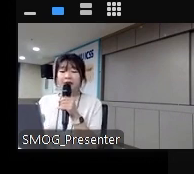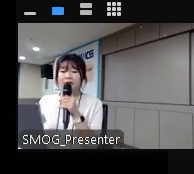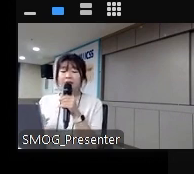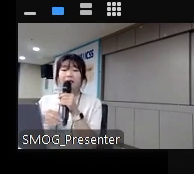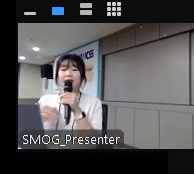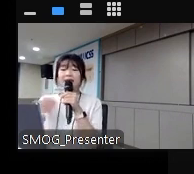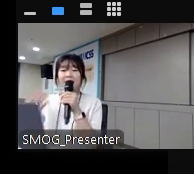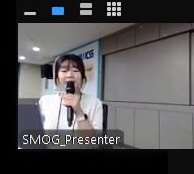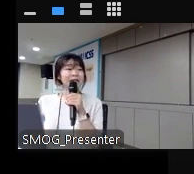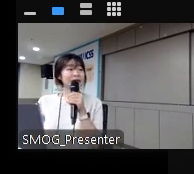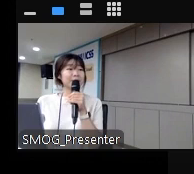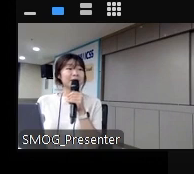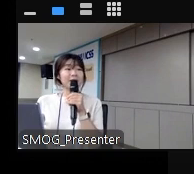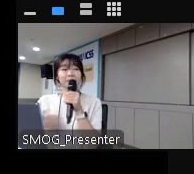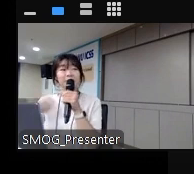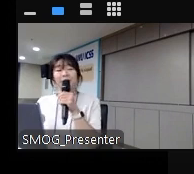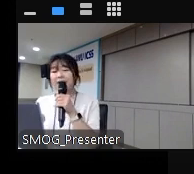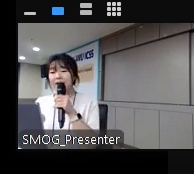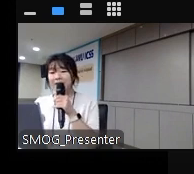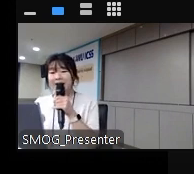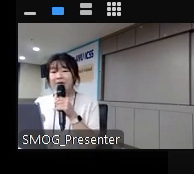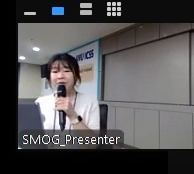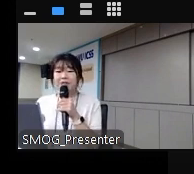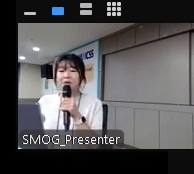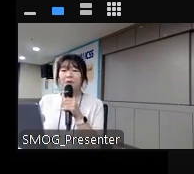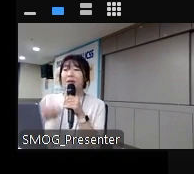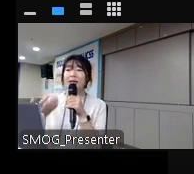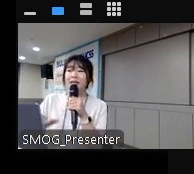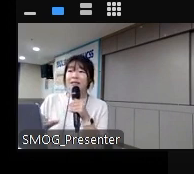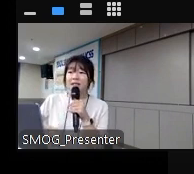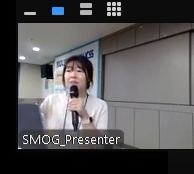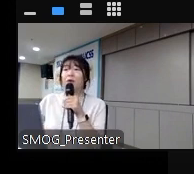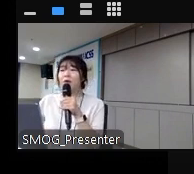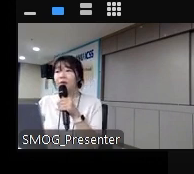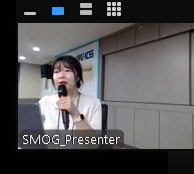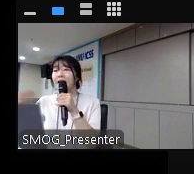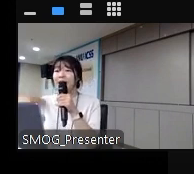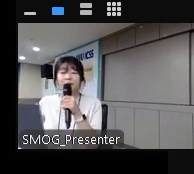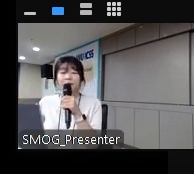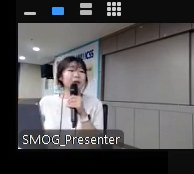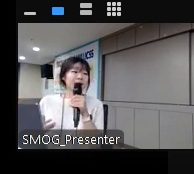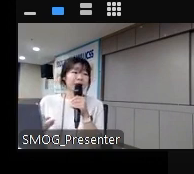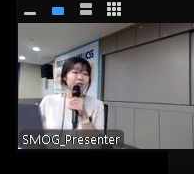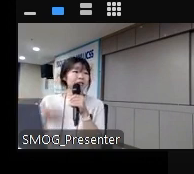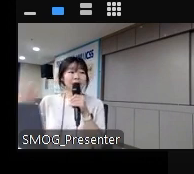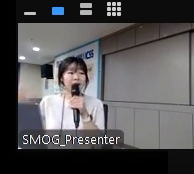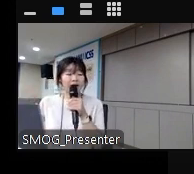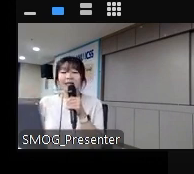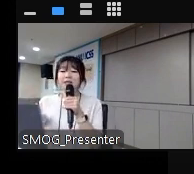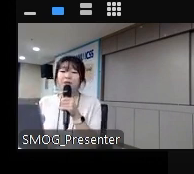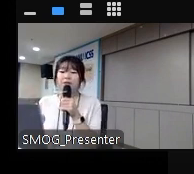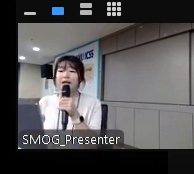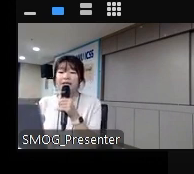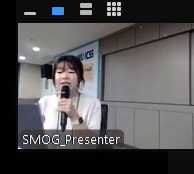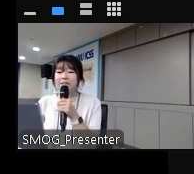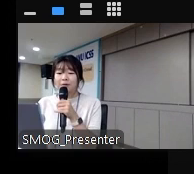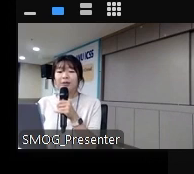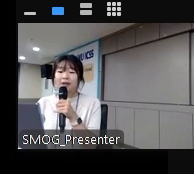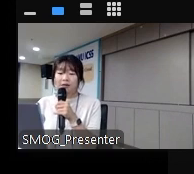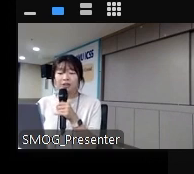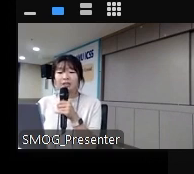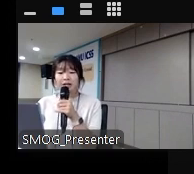that we're doing exactly the same thing. Sign languages don't make indices more overt than spoken languages. They're as overt as in